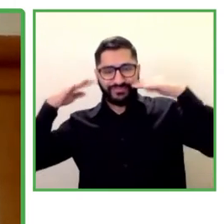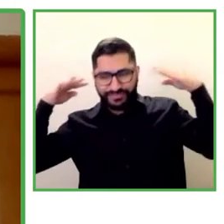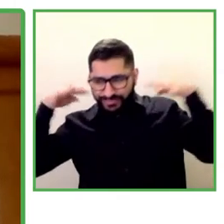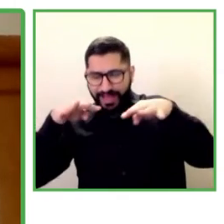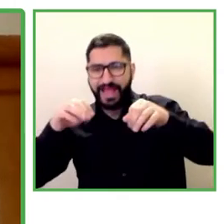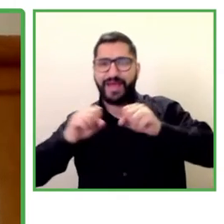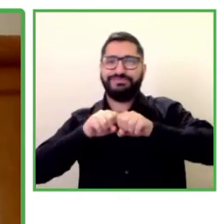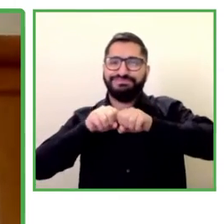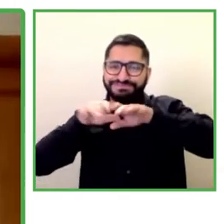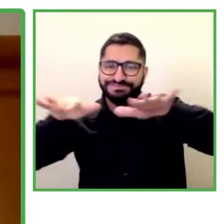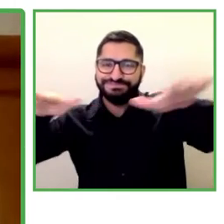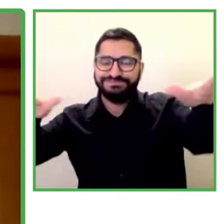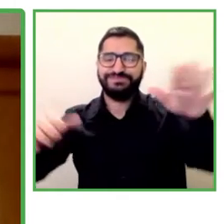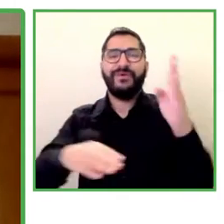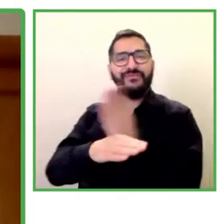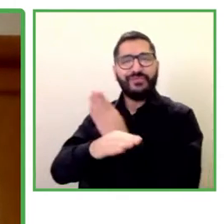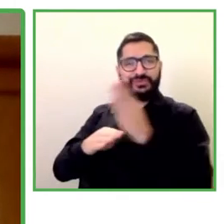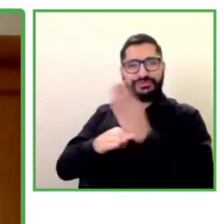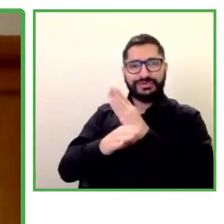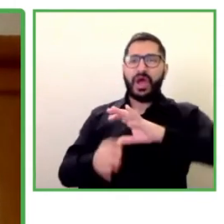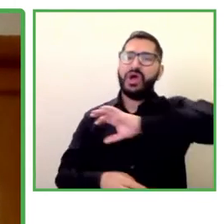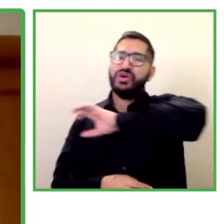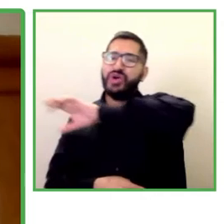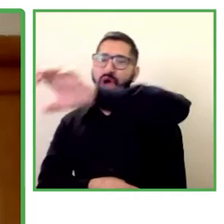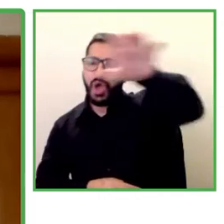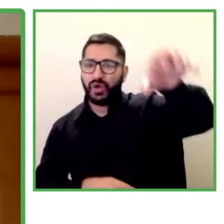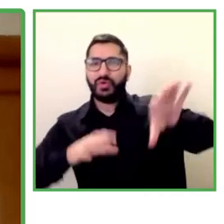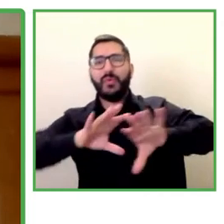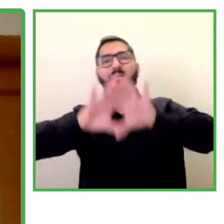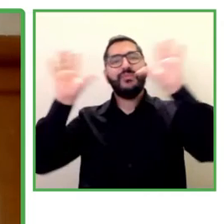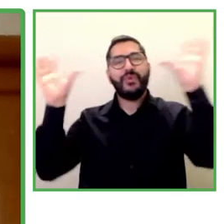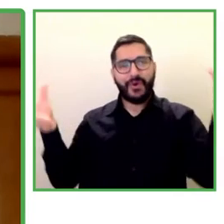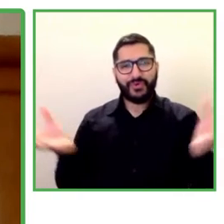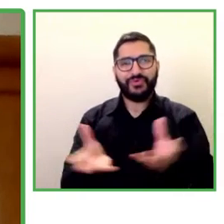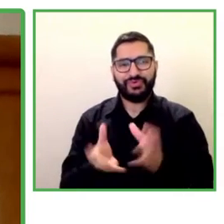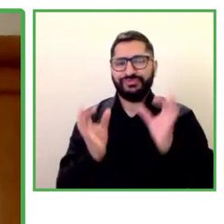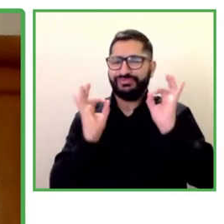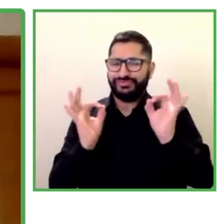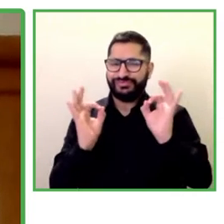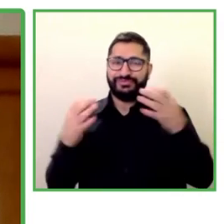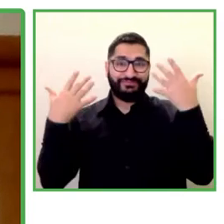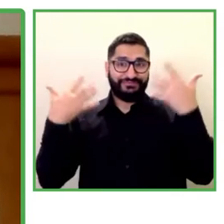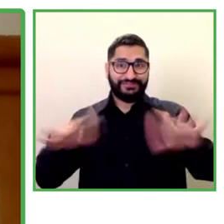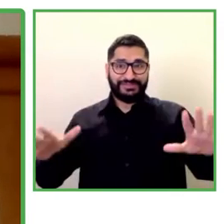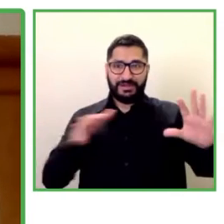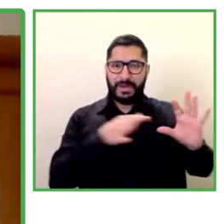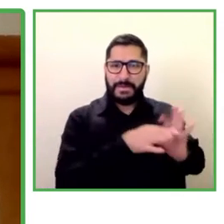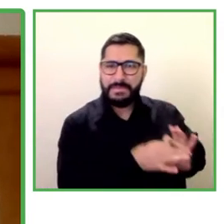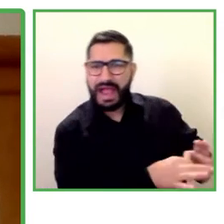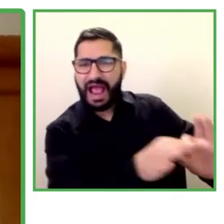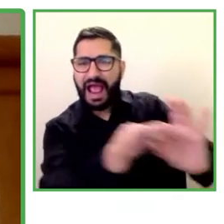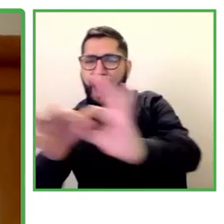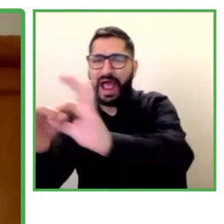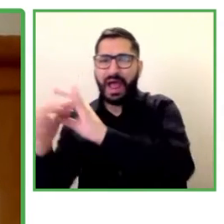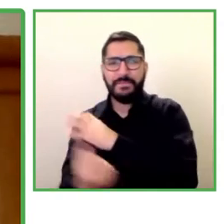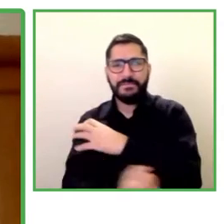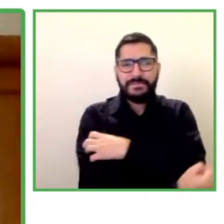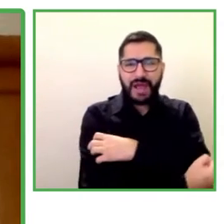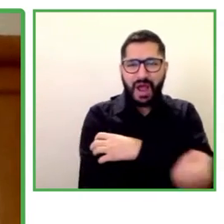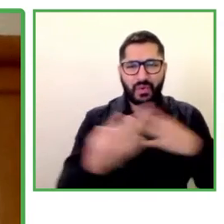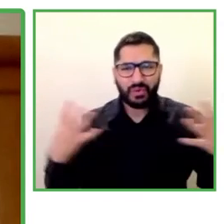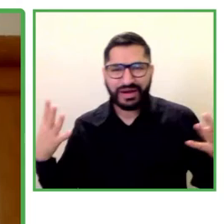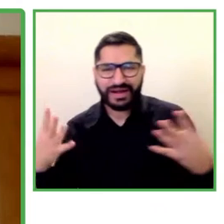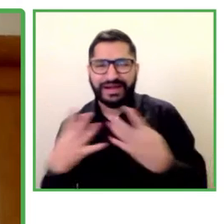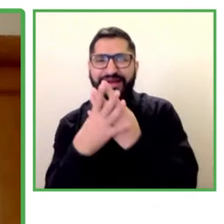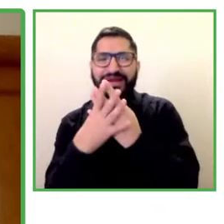in the region and also globally, we have been seeing how they are grouped in national platforms in such